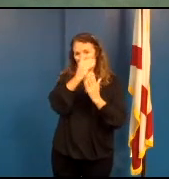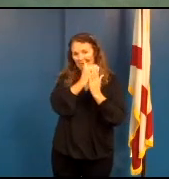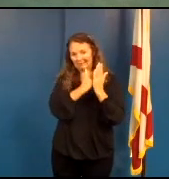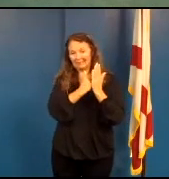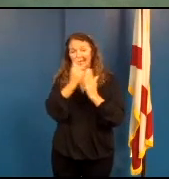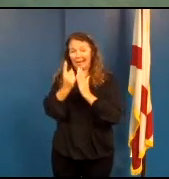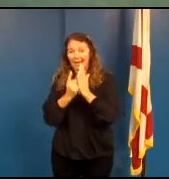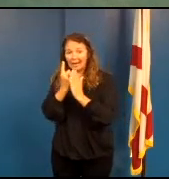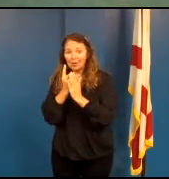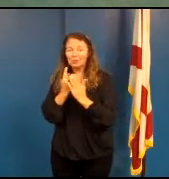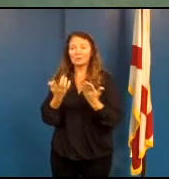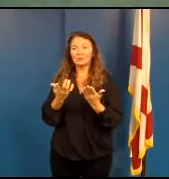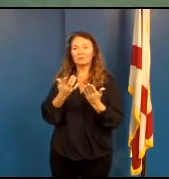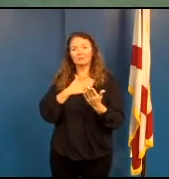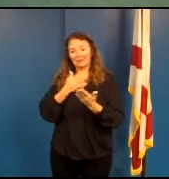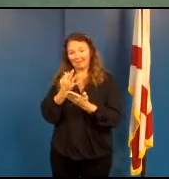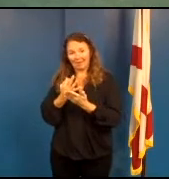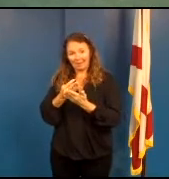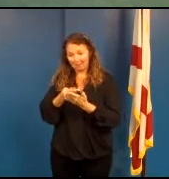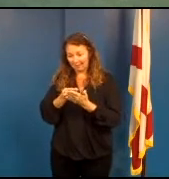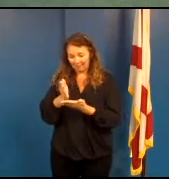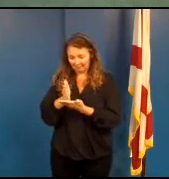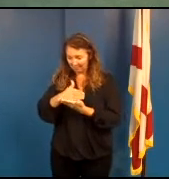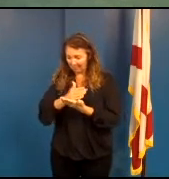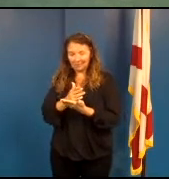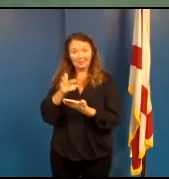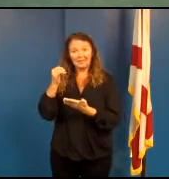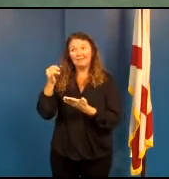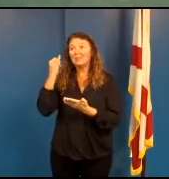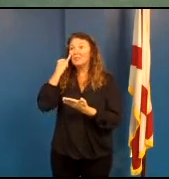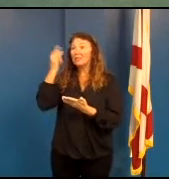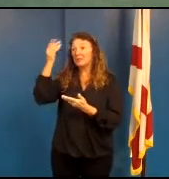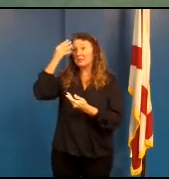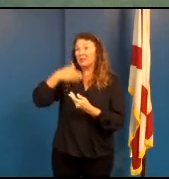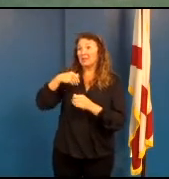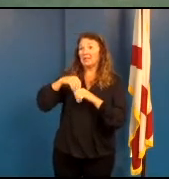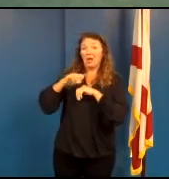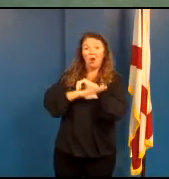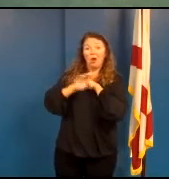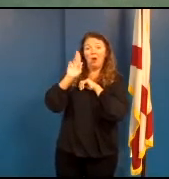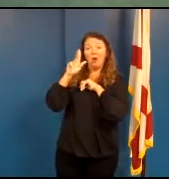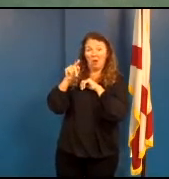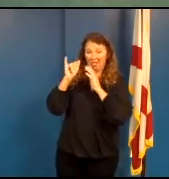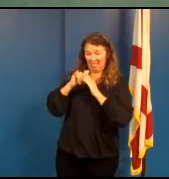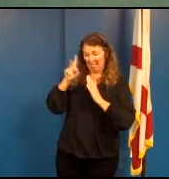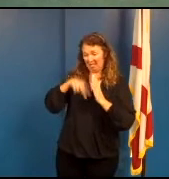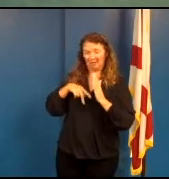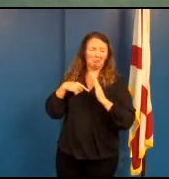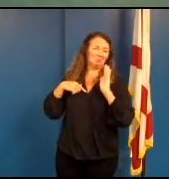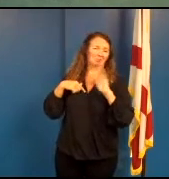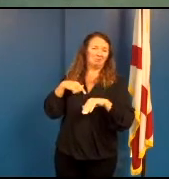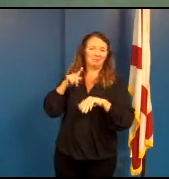our hours and our finances, if you had told me in August this is what we'd be looking at, there would